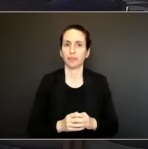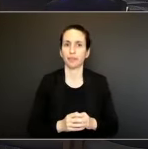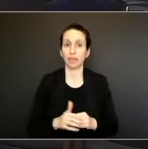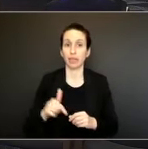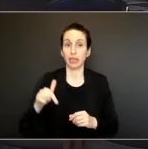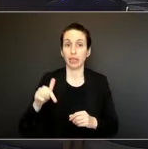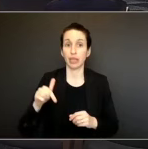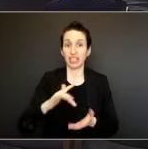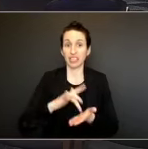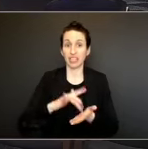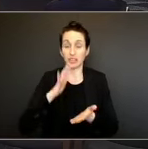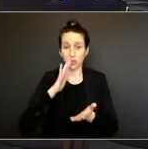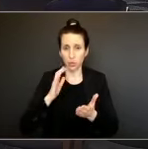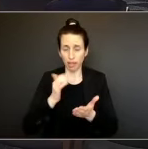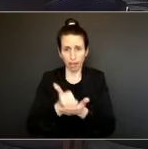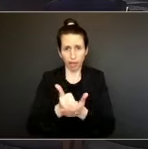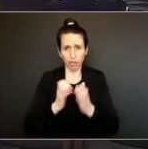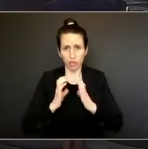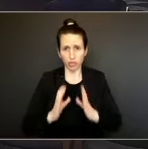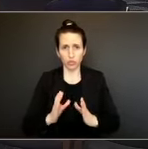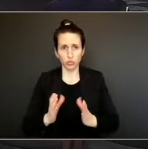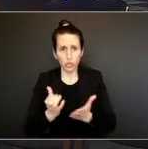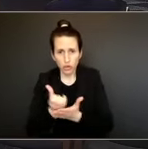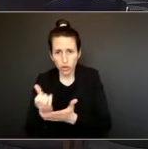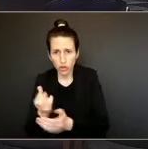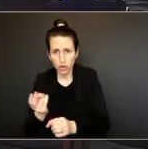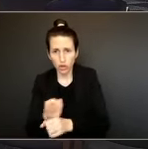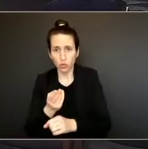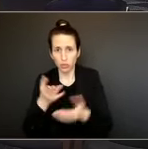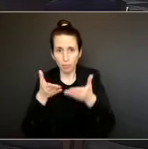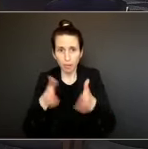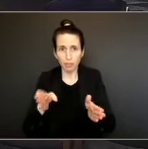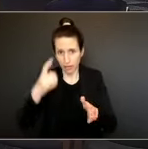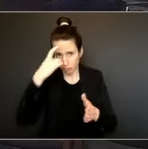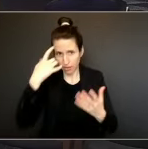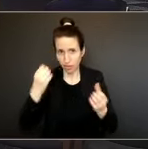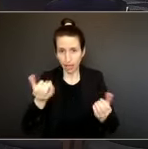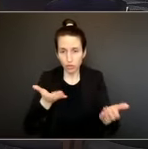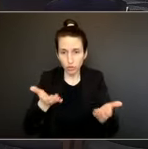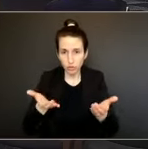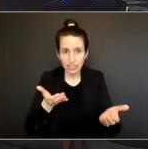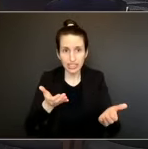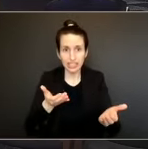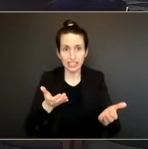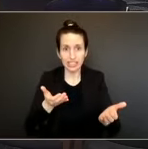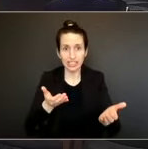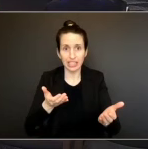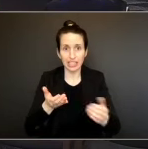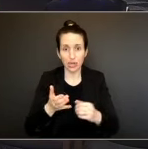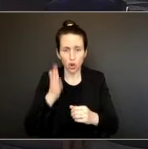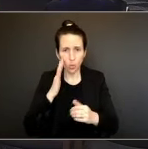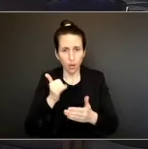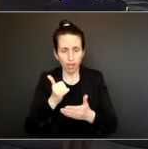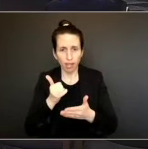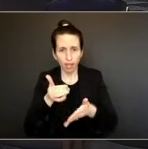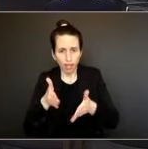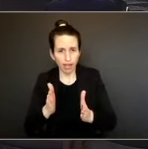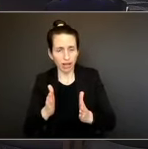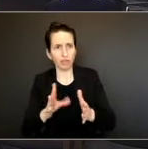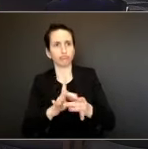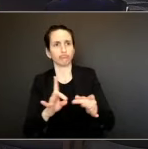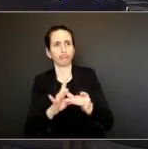services know how to express their concerns in productive ways during the times when they can make a difference instead of